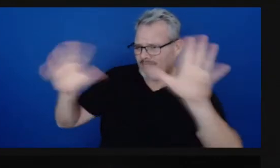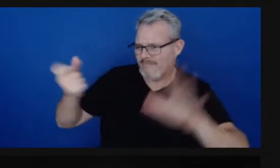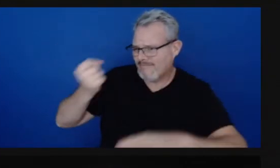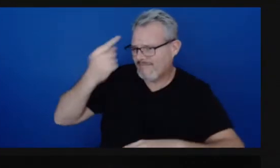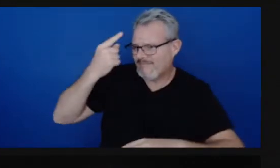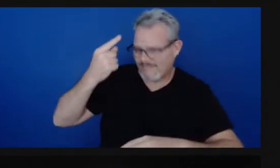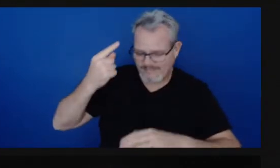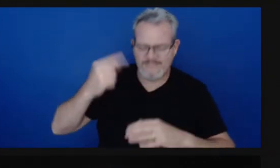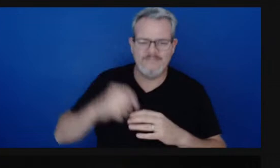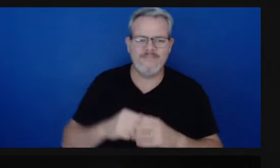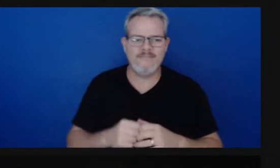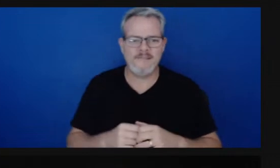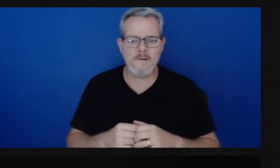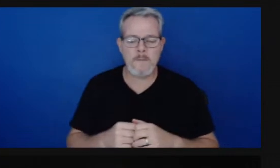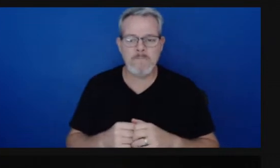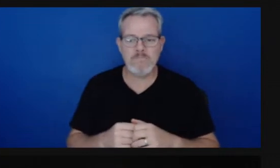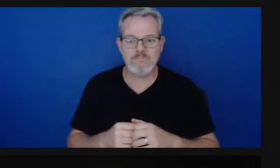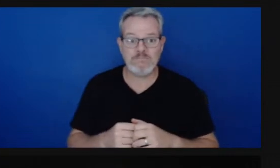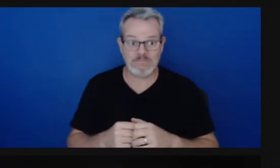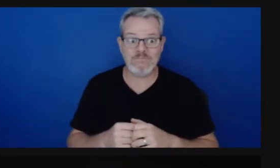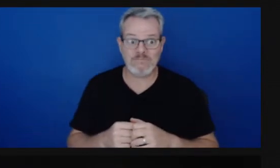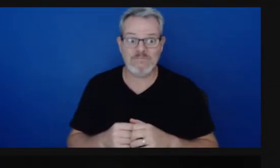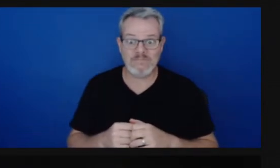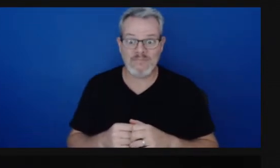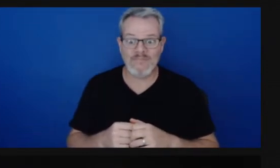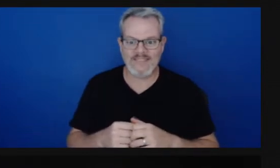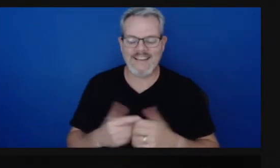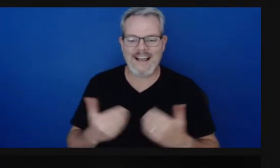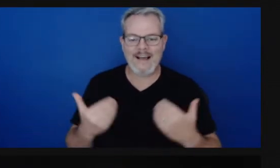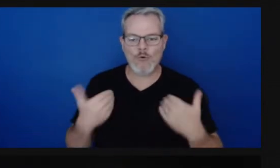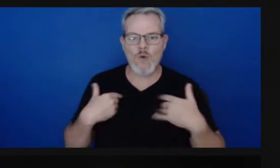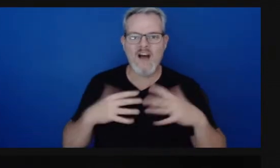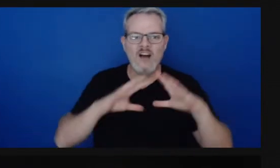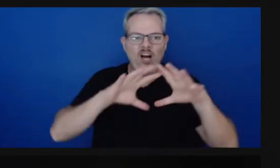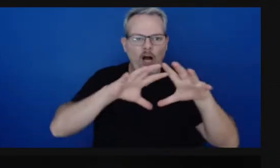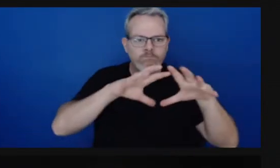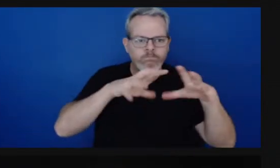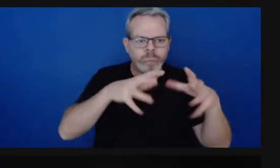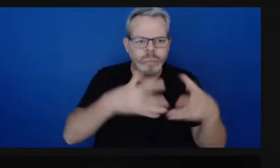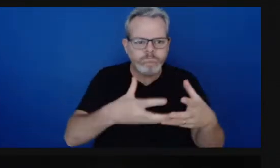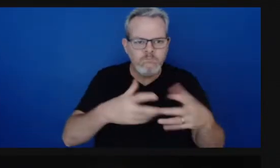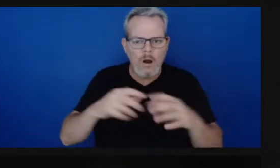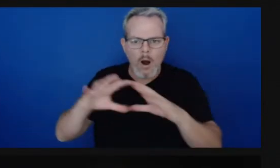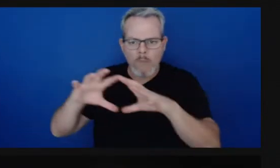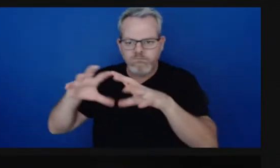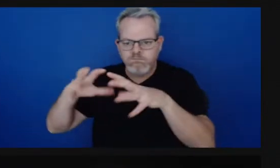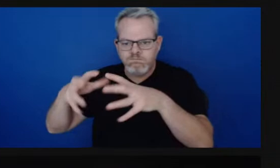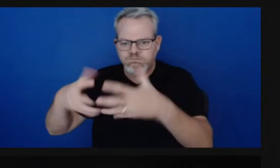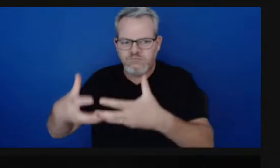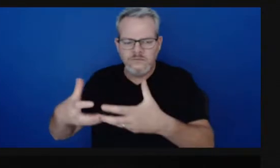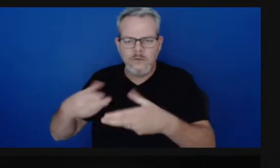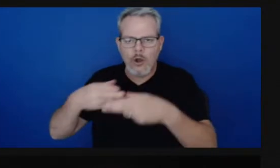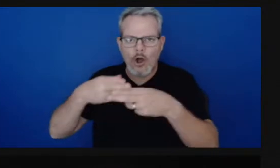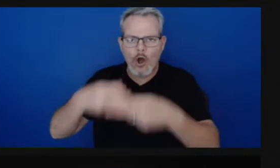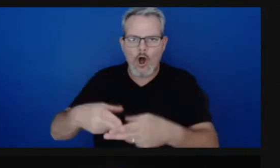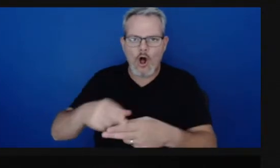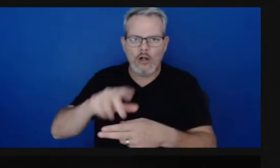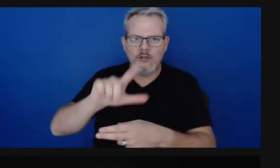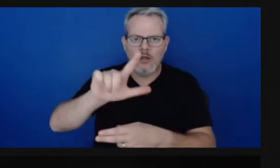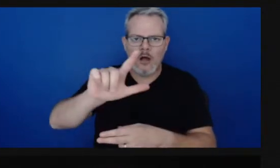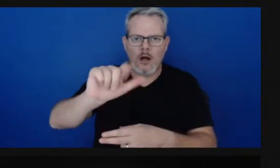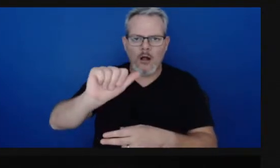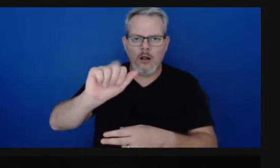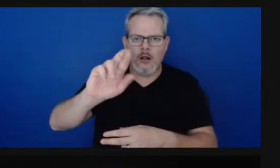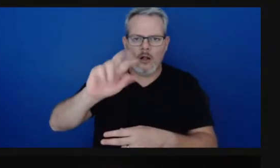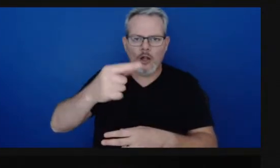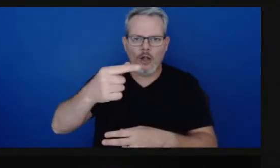So there have been these blobs of what are called large, low velocity